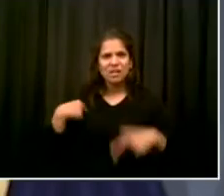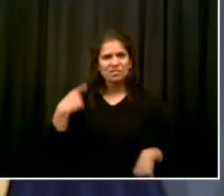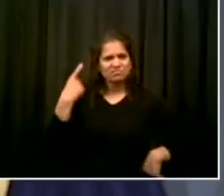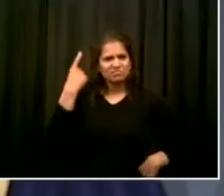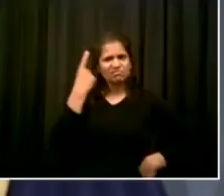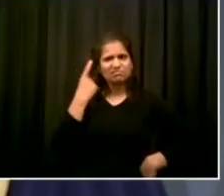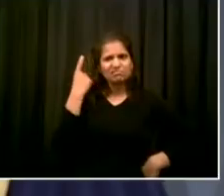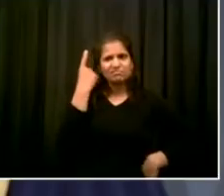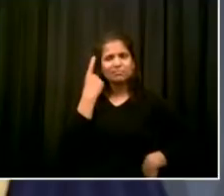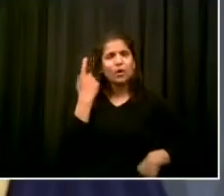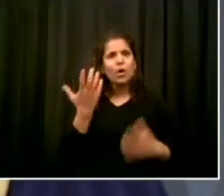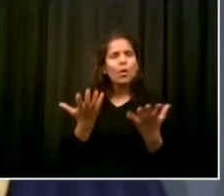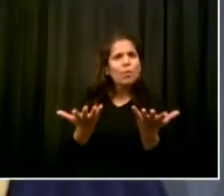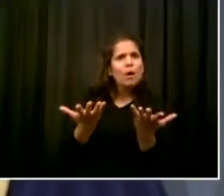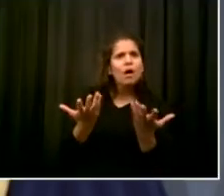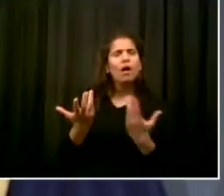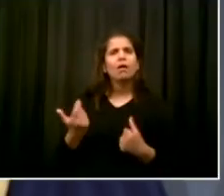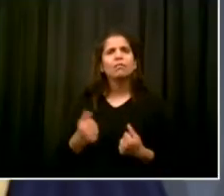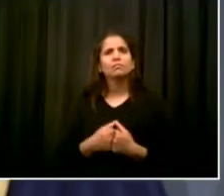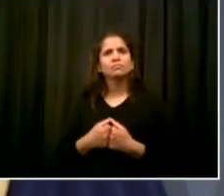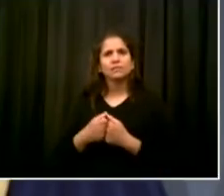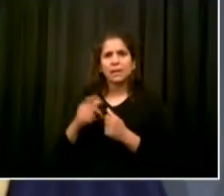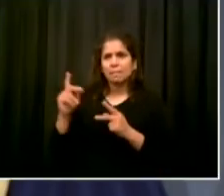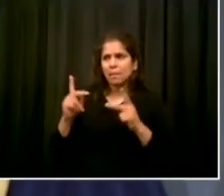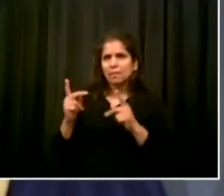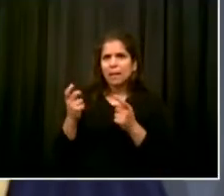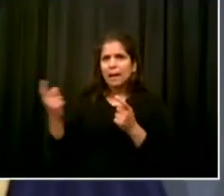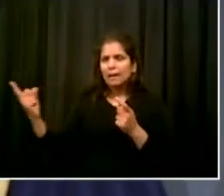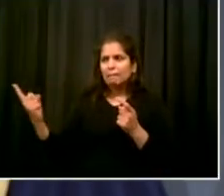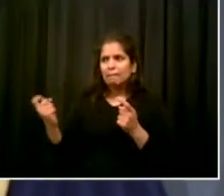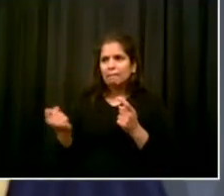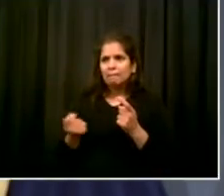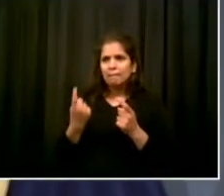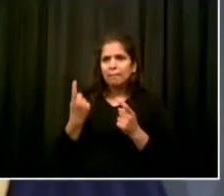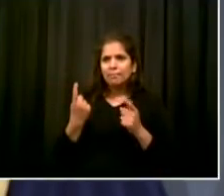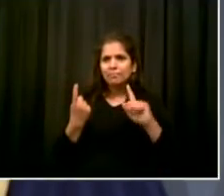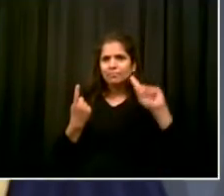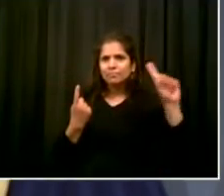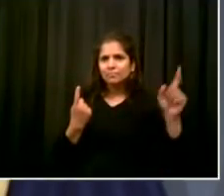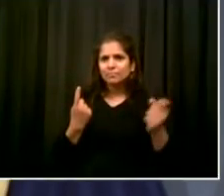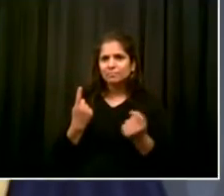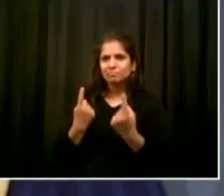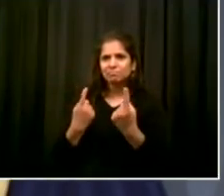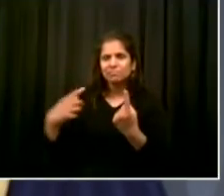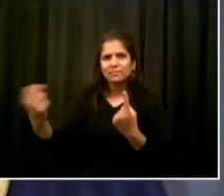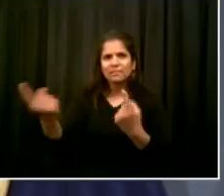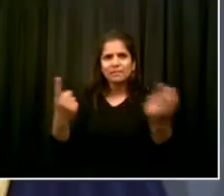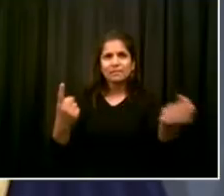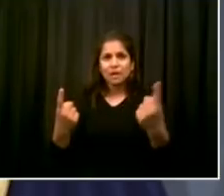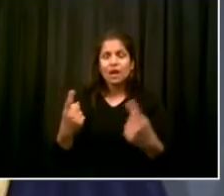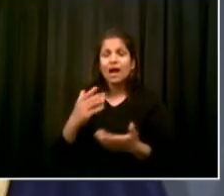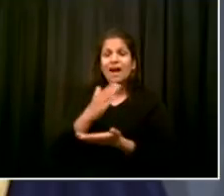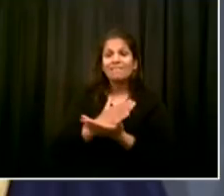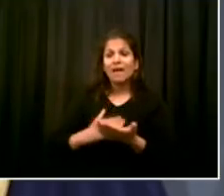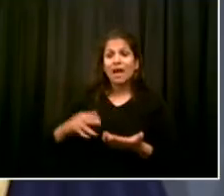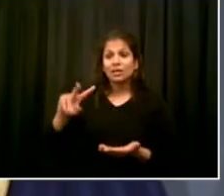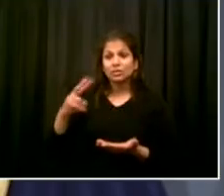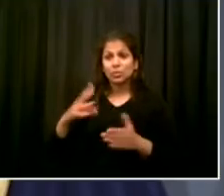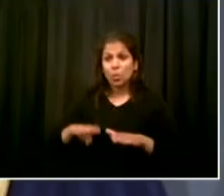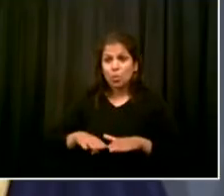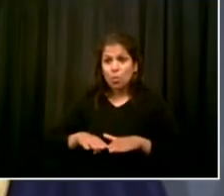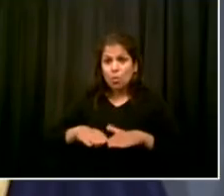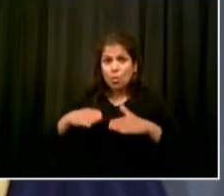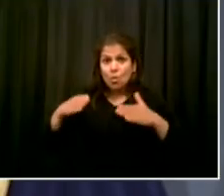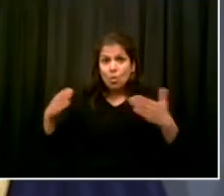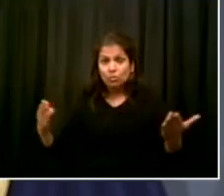comfortable taking the subways, going out on the streets? Or is it just an indicator that all the measures that were